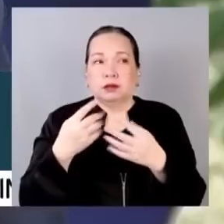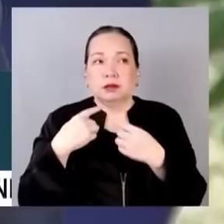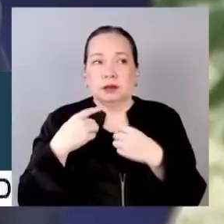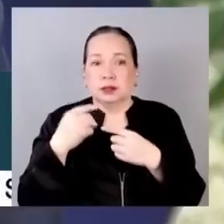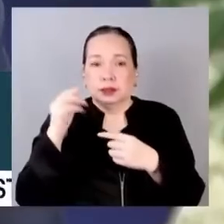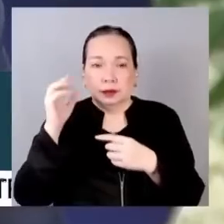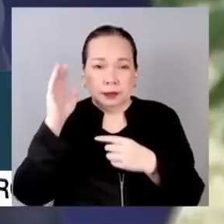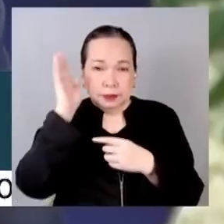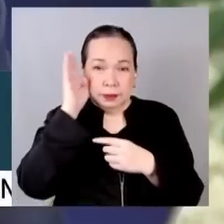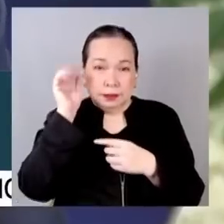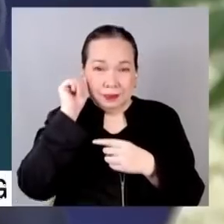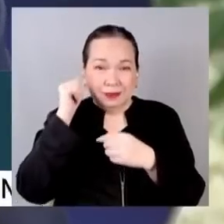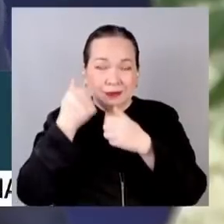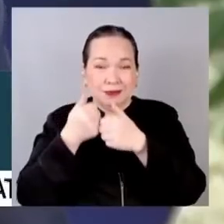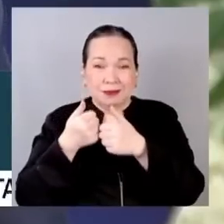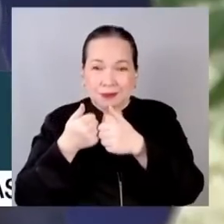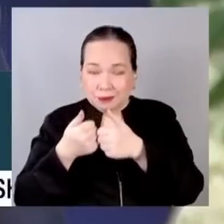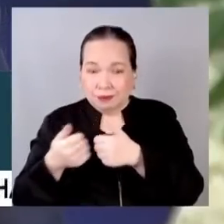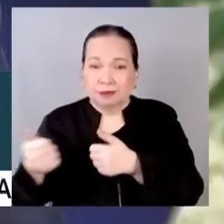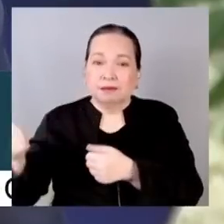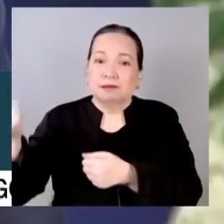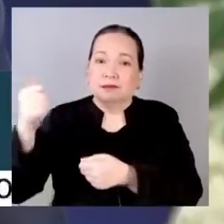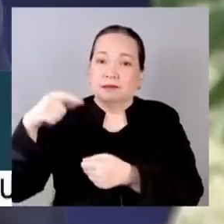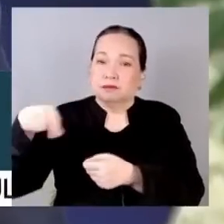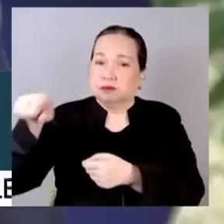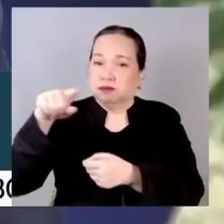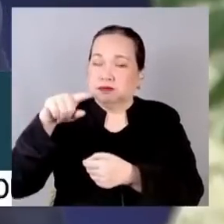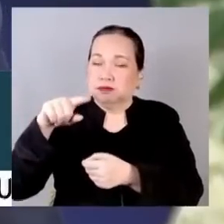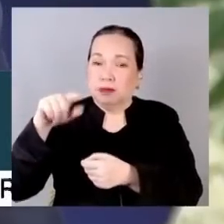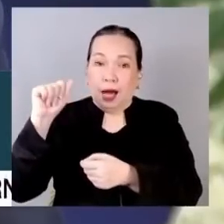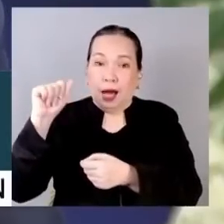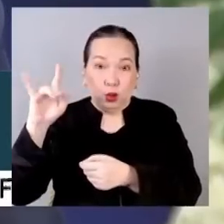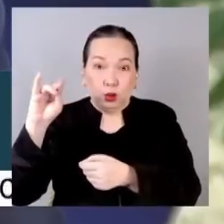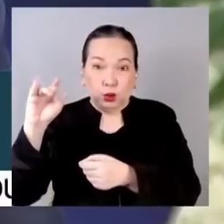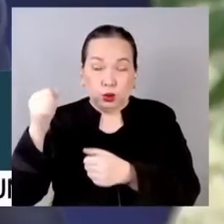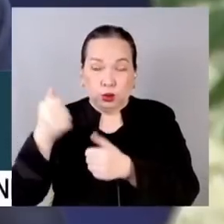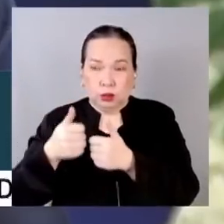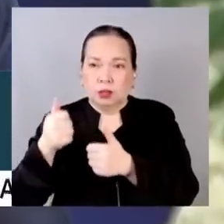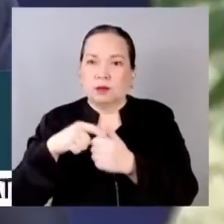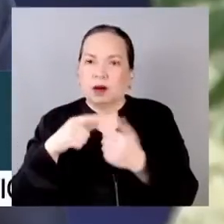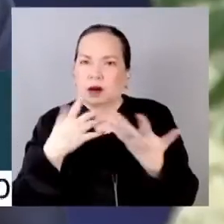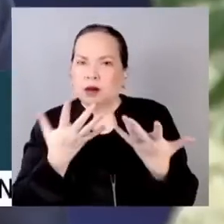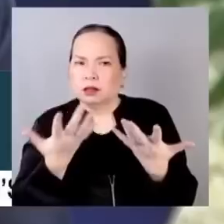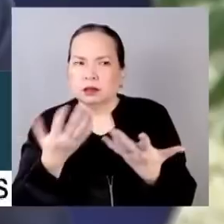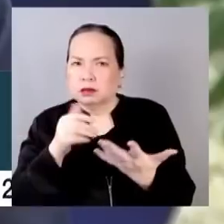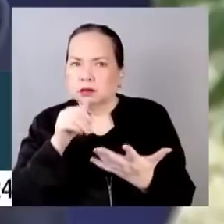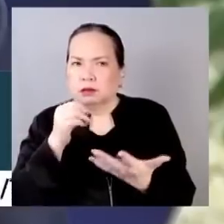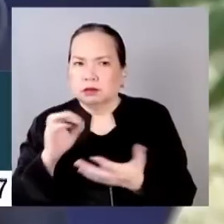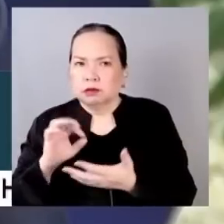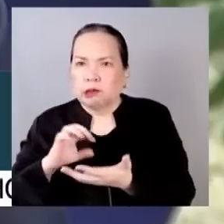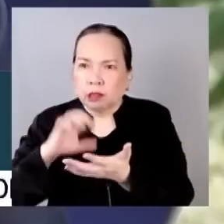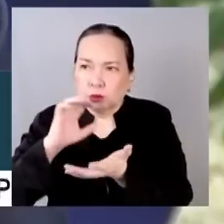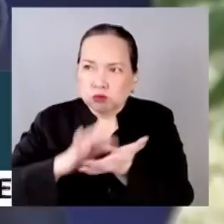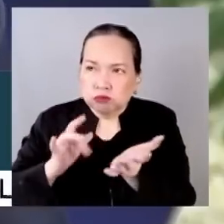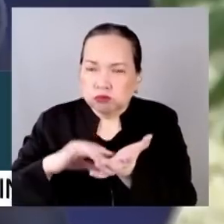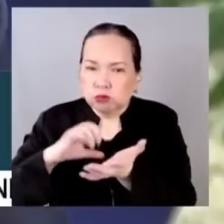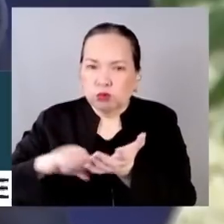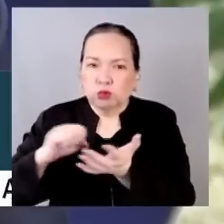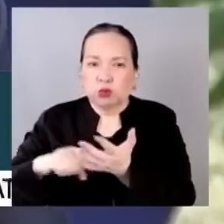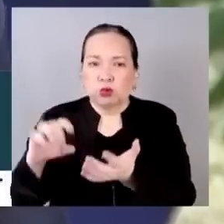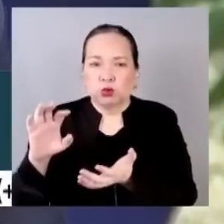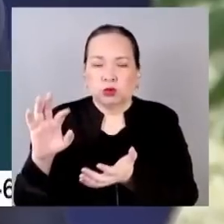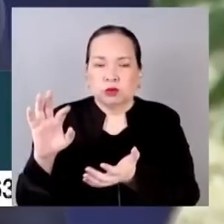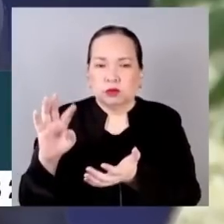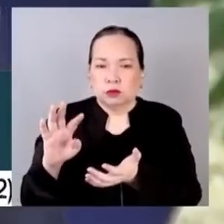press conference on the supposed pilferage and cover-up of the 990 kilos in Manila, that Secretary Abalos actually texted him